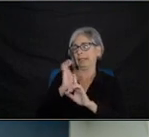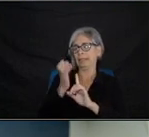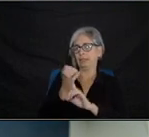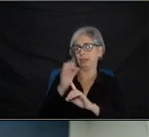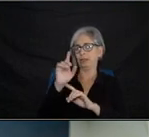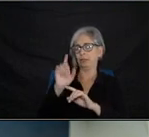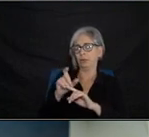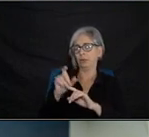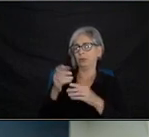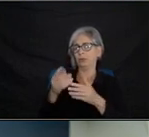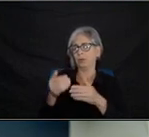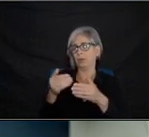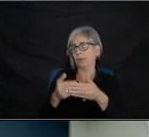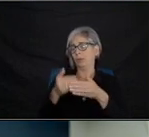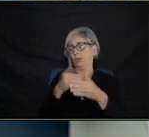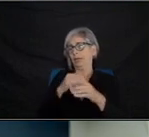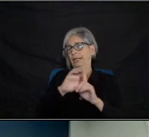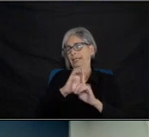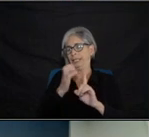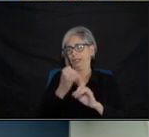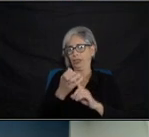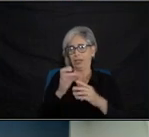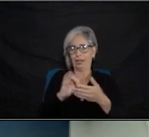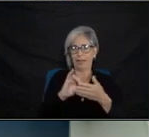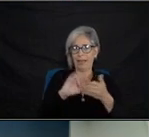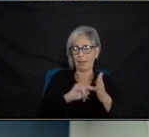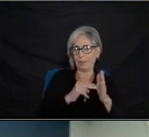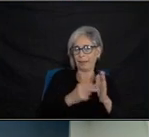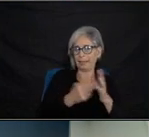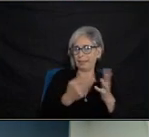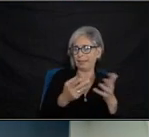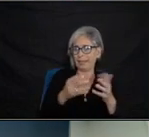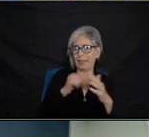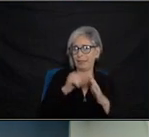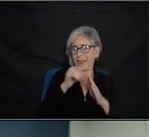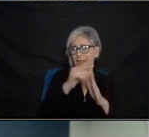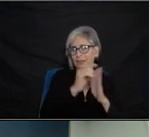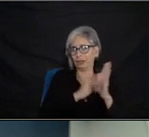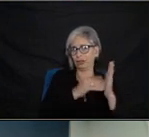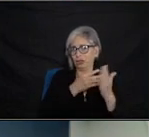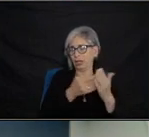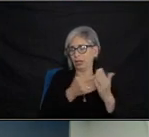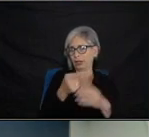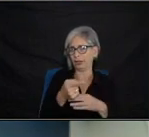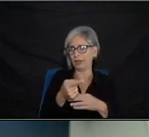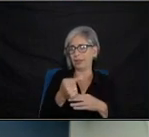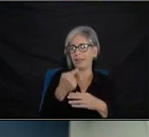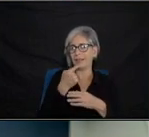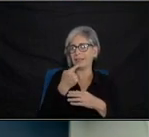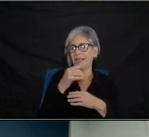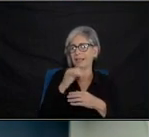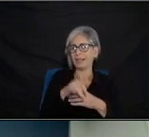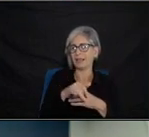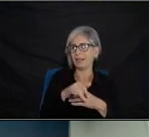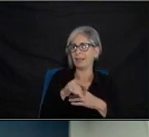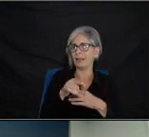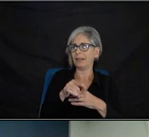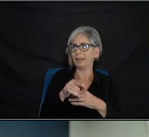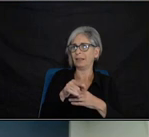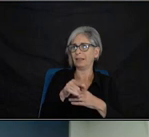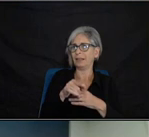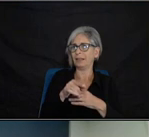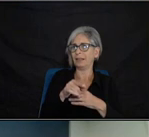with the pre-development condition, which was no discharge. Now, they say, and this is an